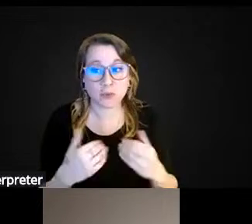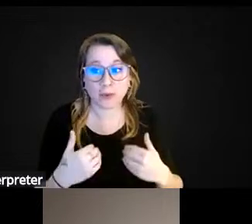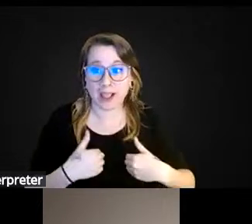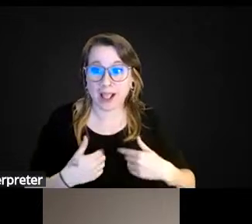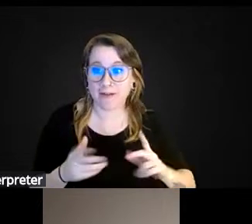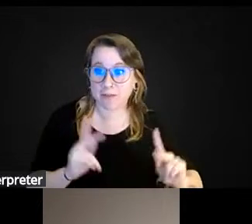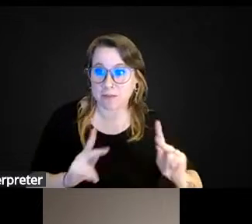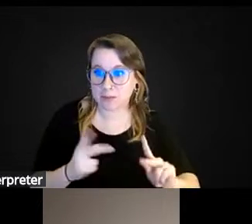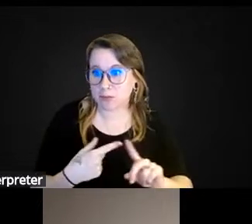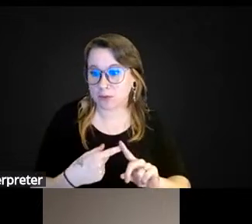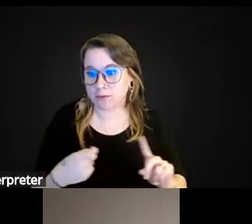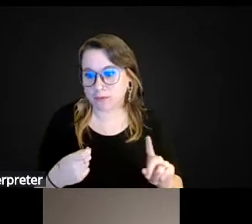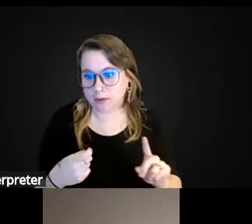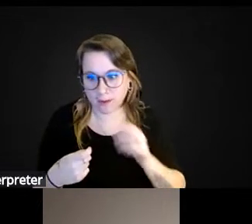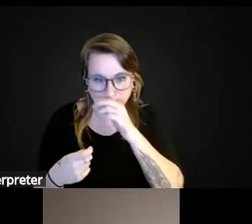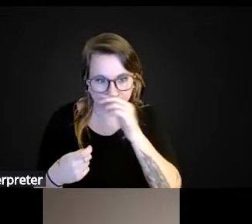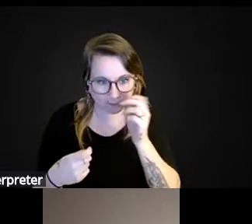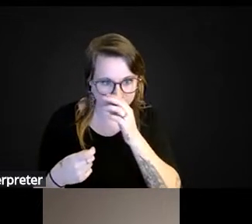to present?